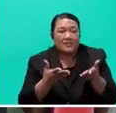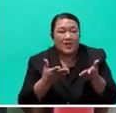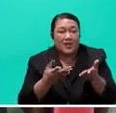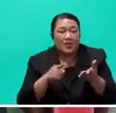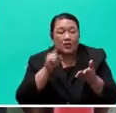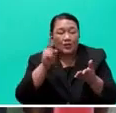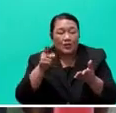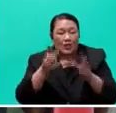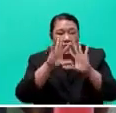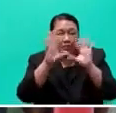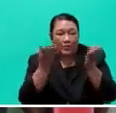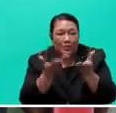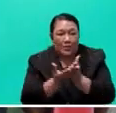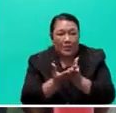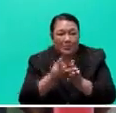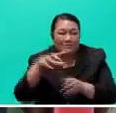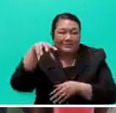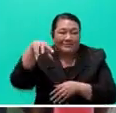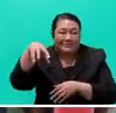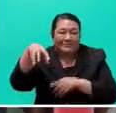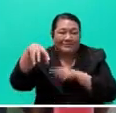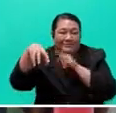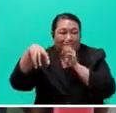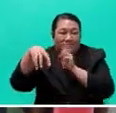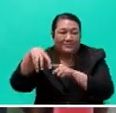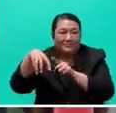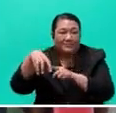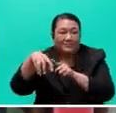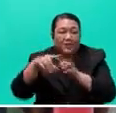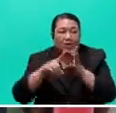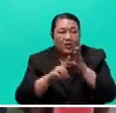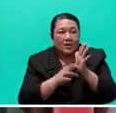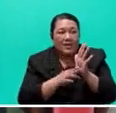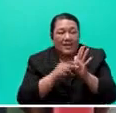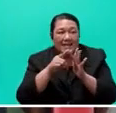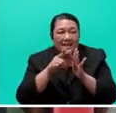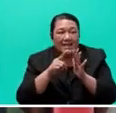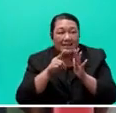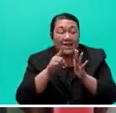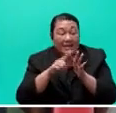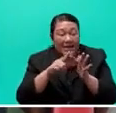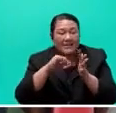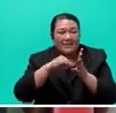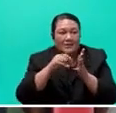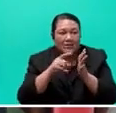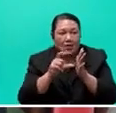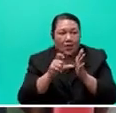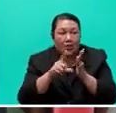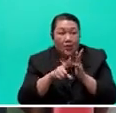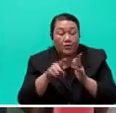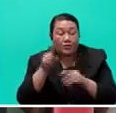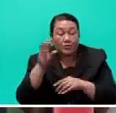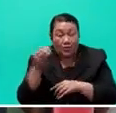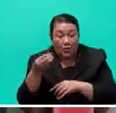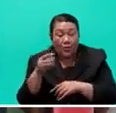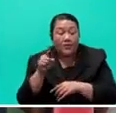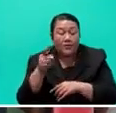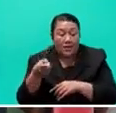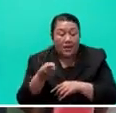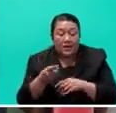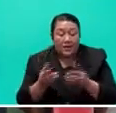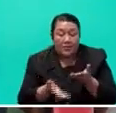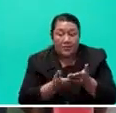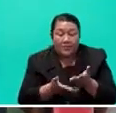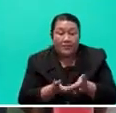Convention. Therefore, the Heritage Bill 2023 provides for the domestic application of